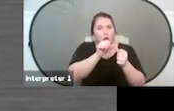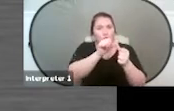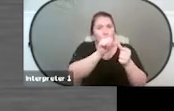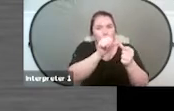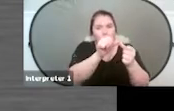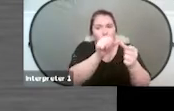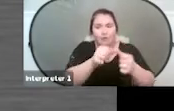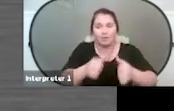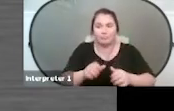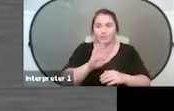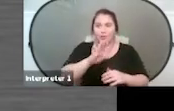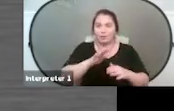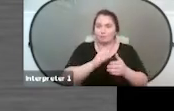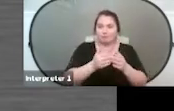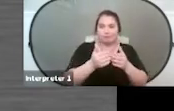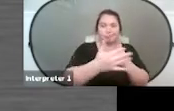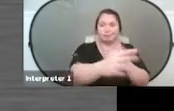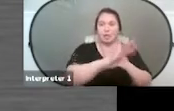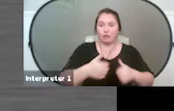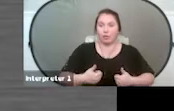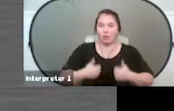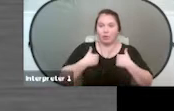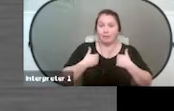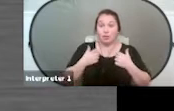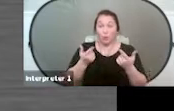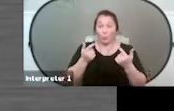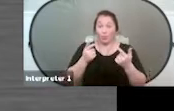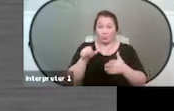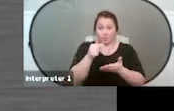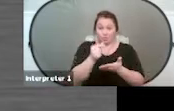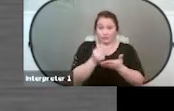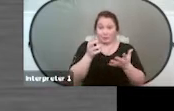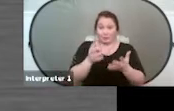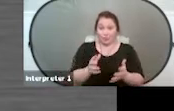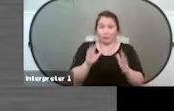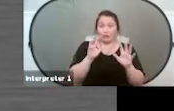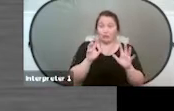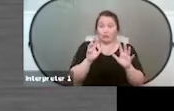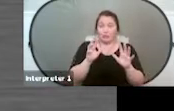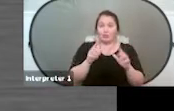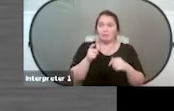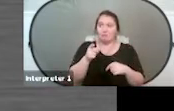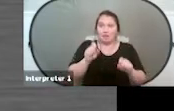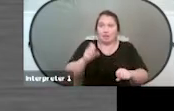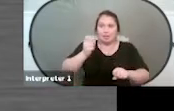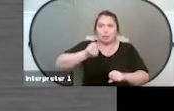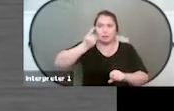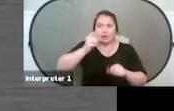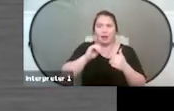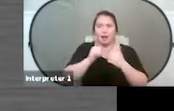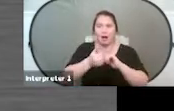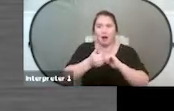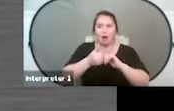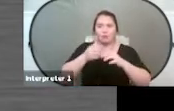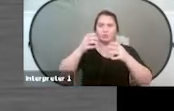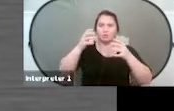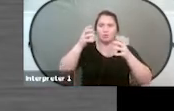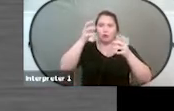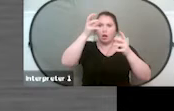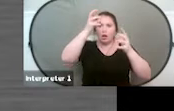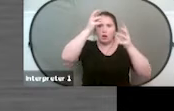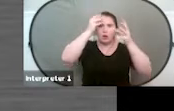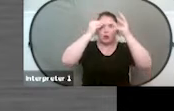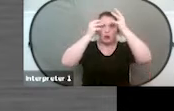are knowledgeable and understand how to not only consume information, but